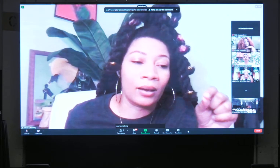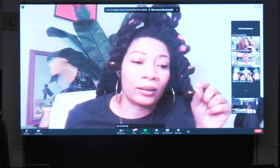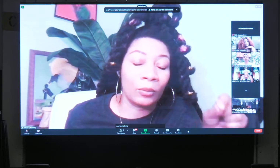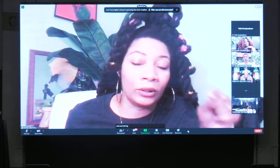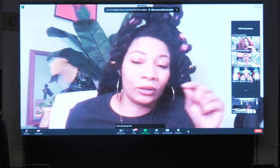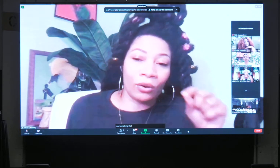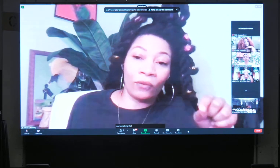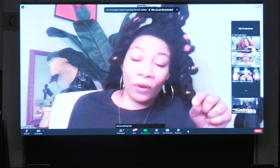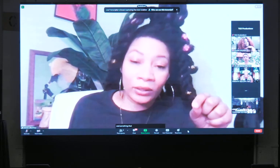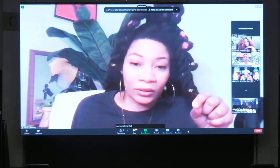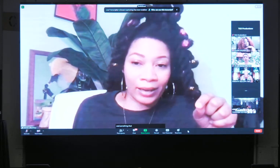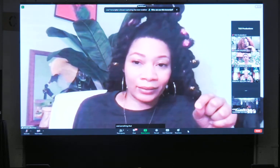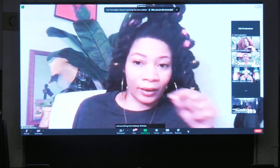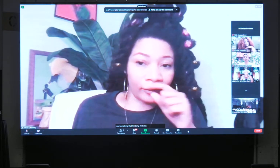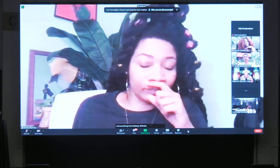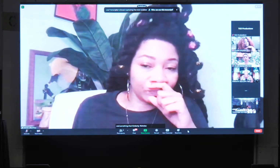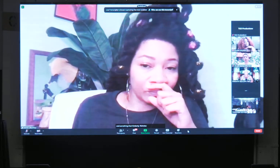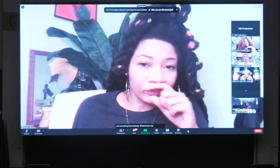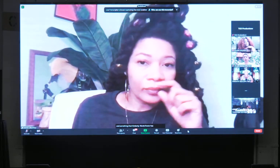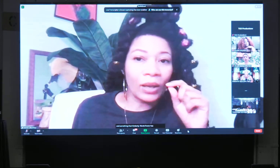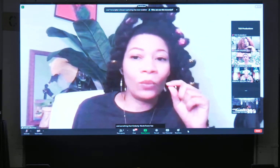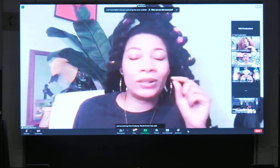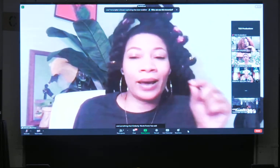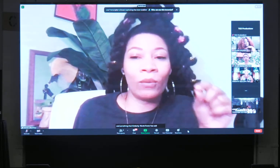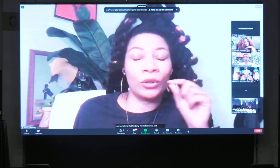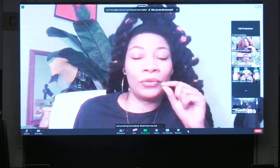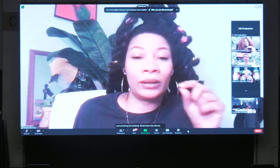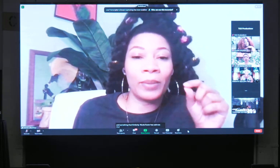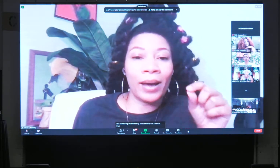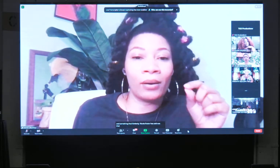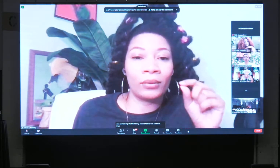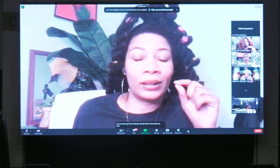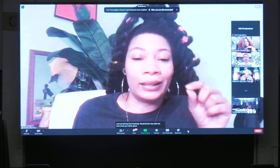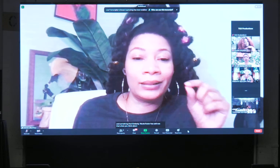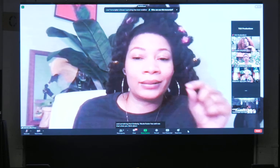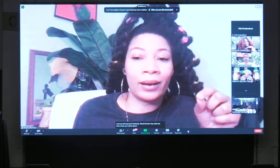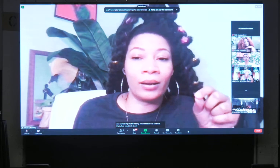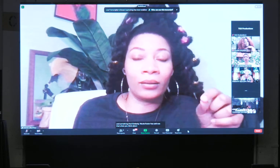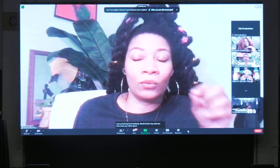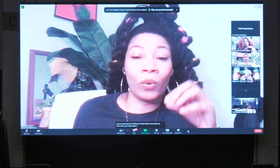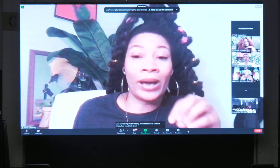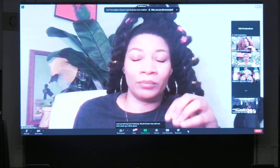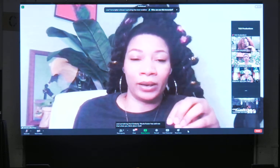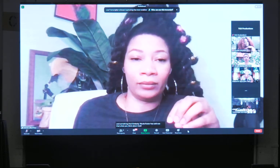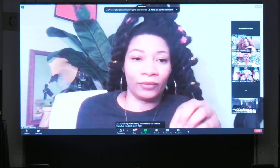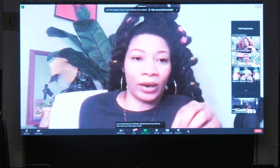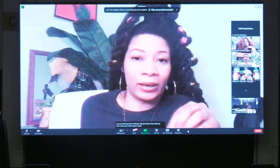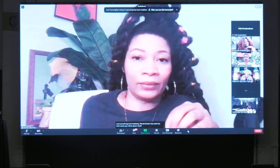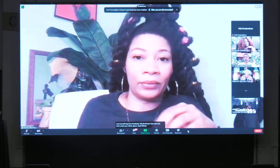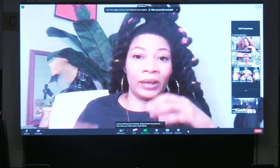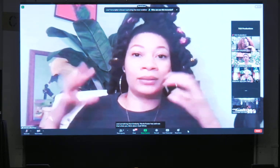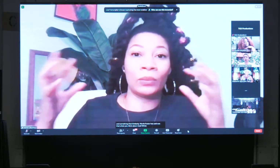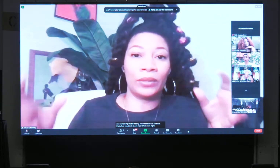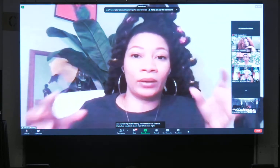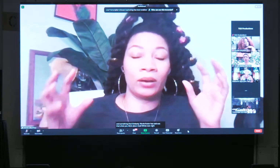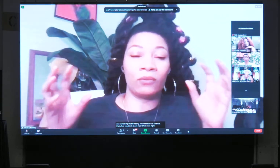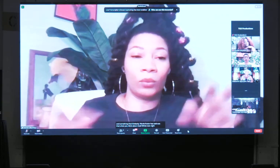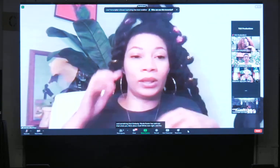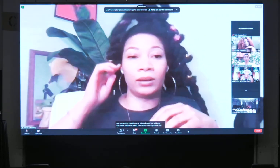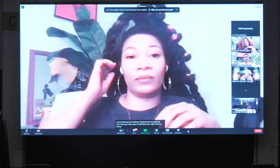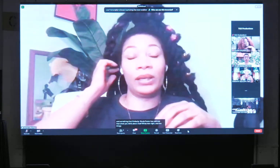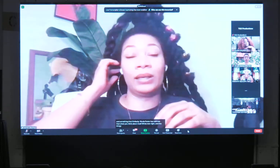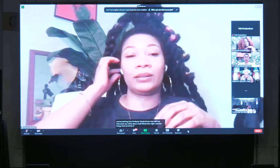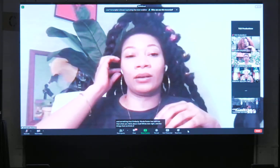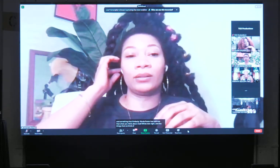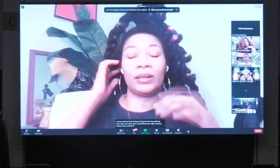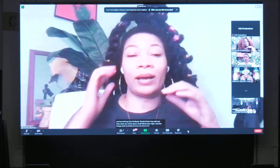that Kimberly Nicole Foster has said was that when you think about incel white men, right, and the things that we think of when we